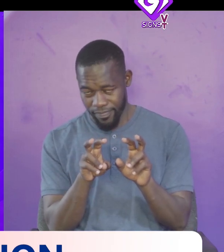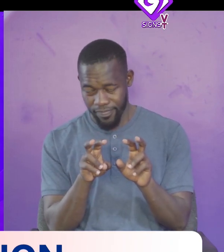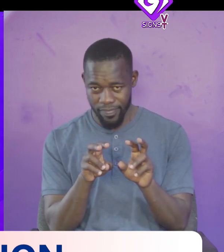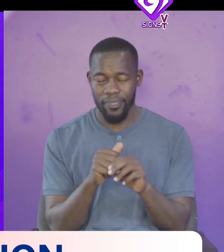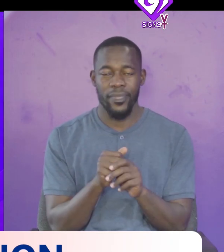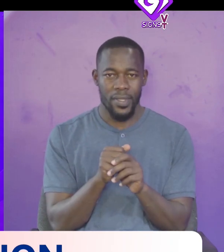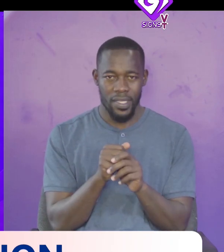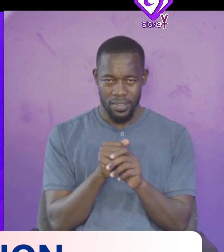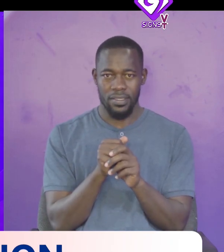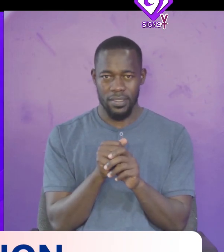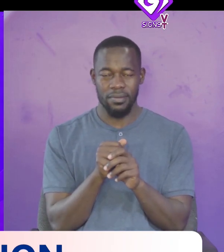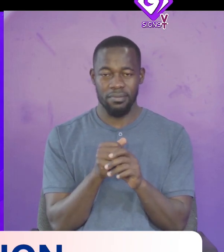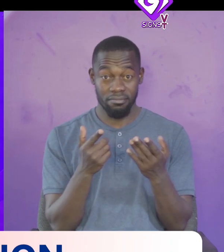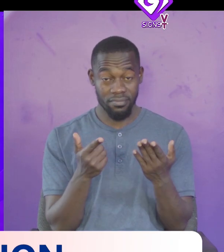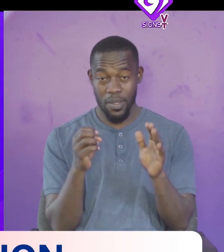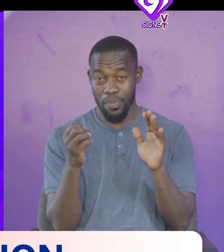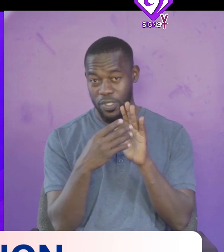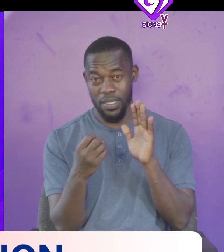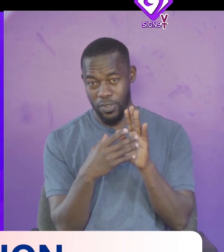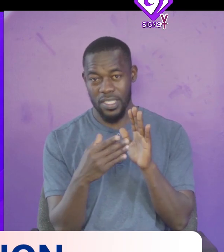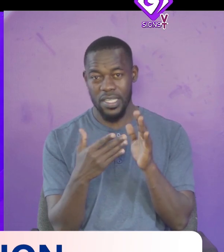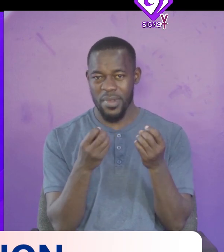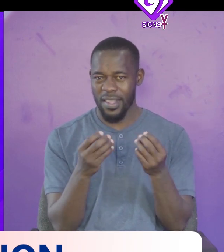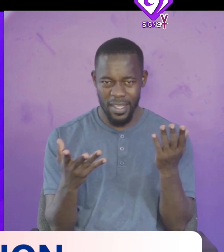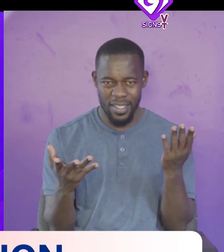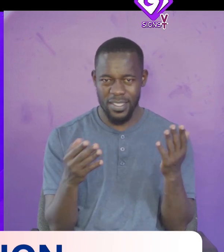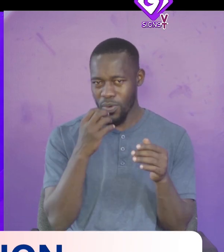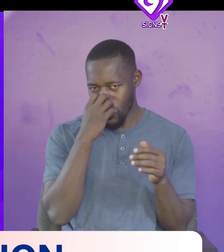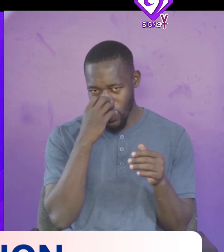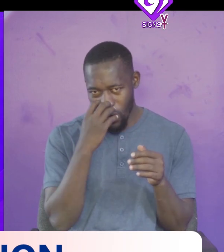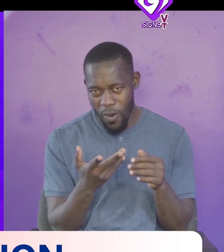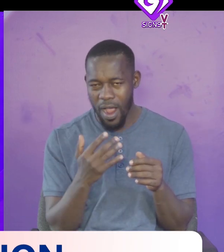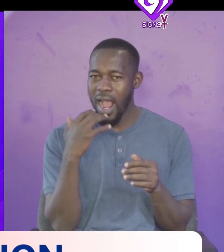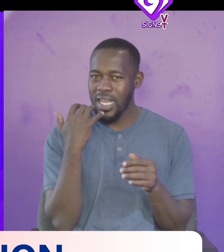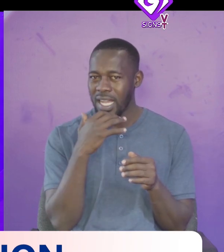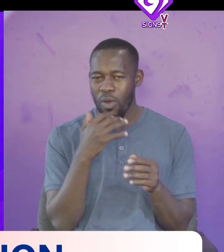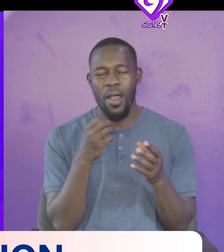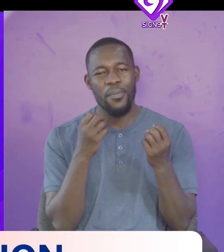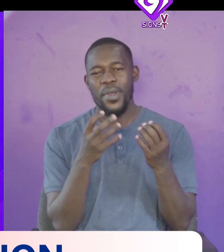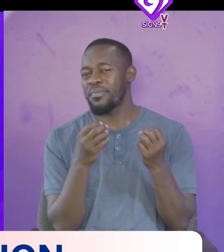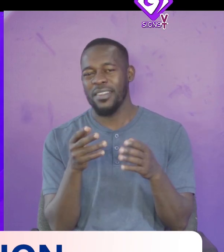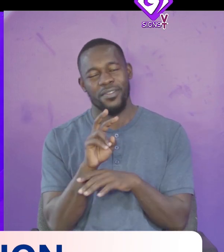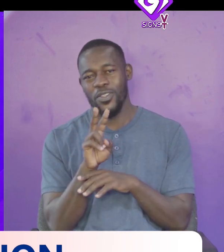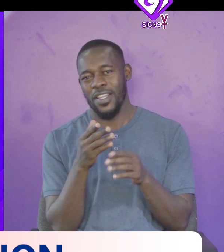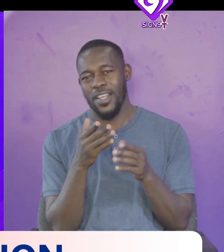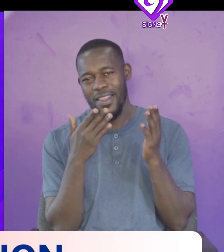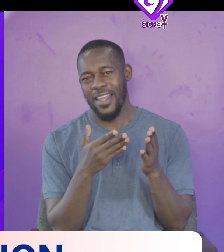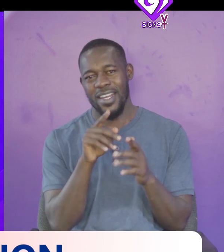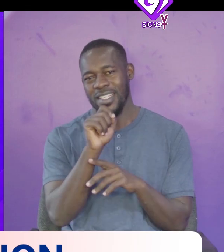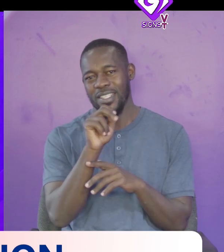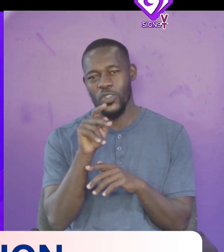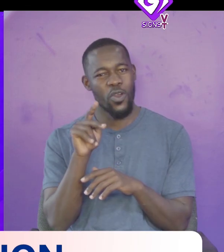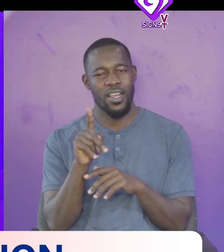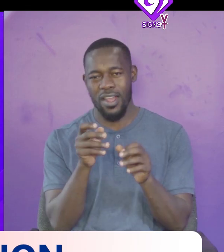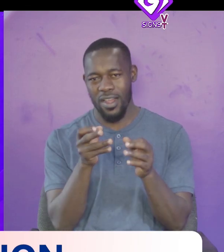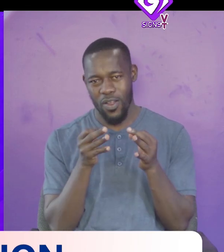people. Nimeeka vitu za kina Ruto, Gachagua. Can you believe it, Kalonzo? Those are the people in my TikTok.